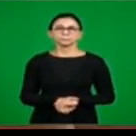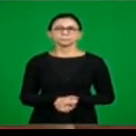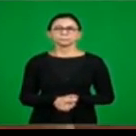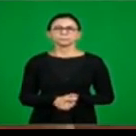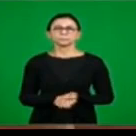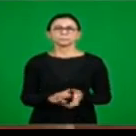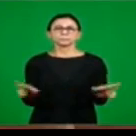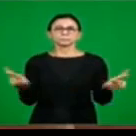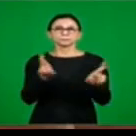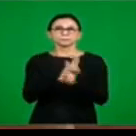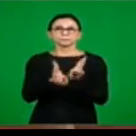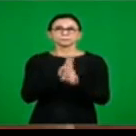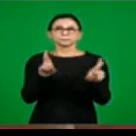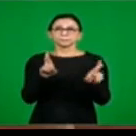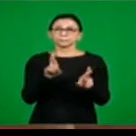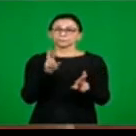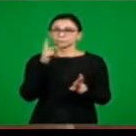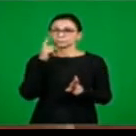It is related